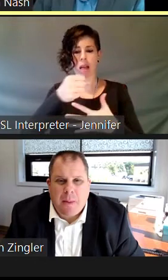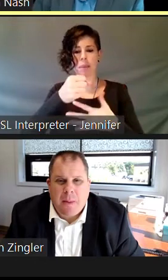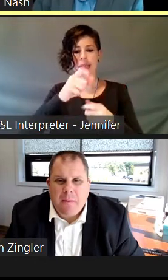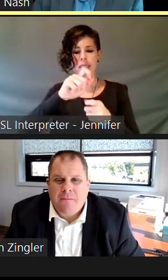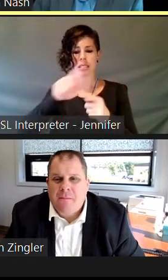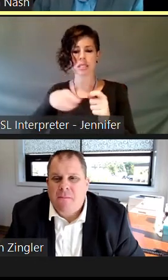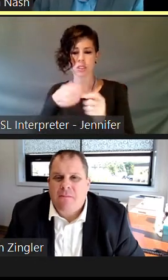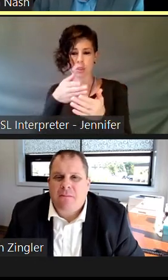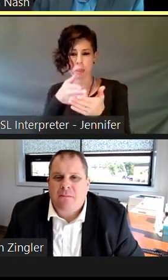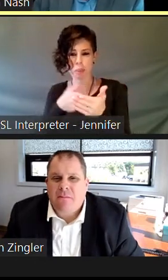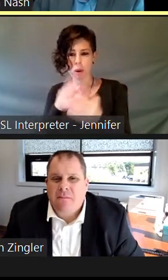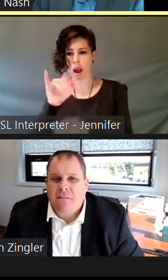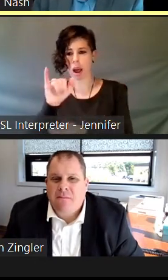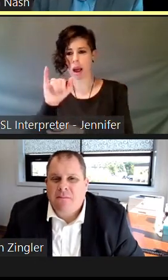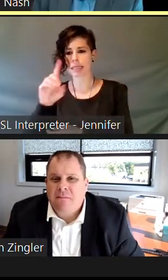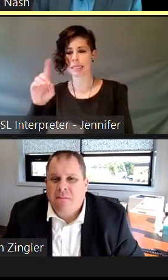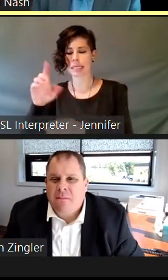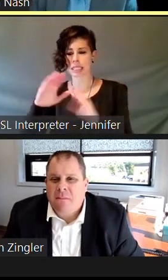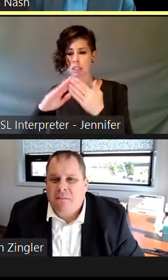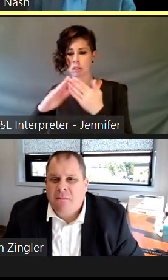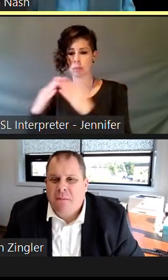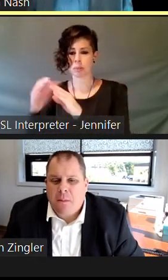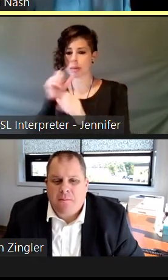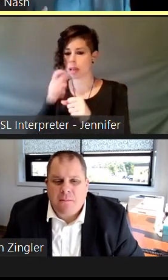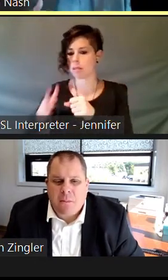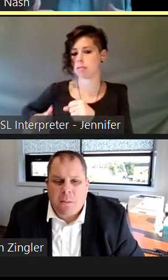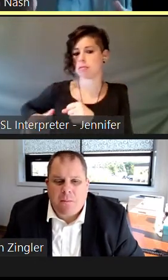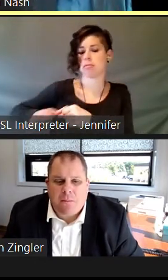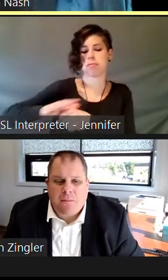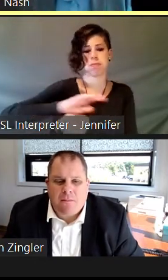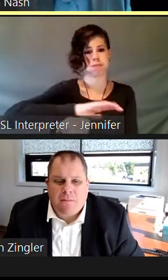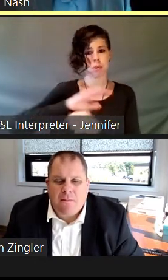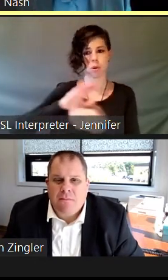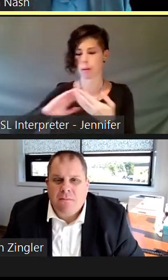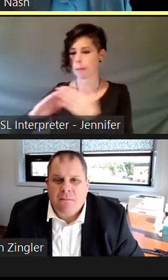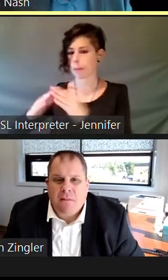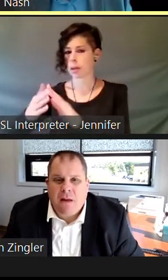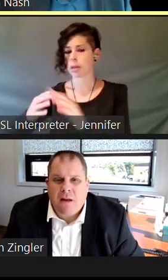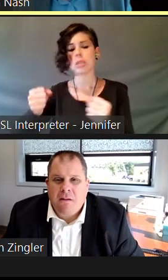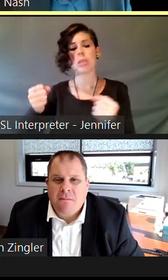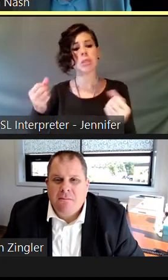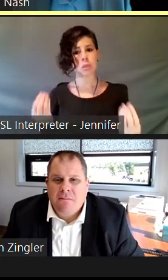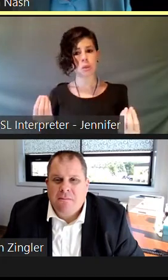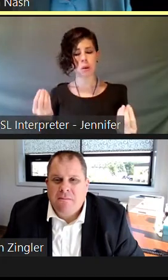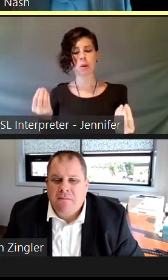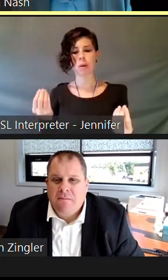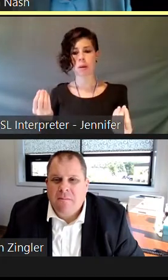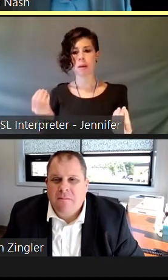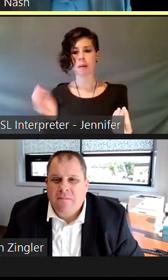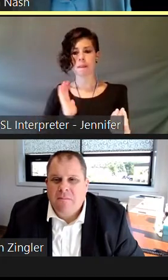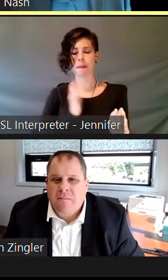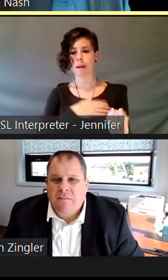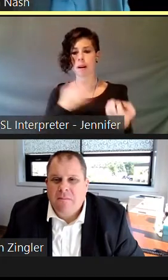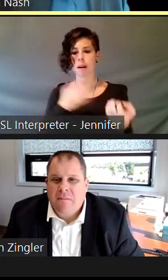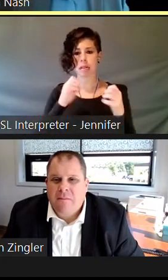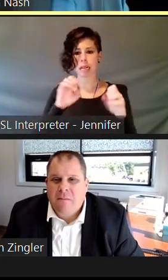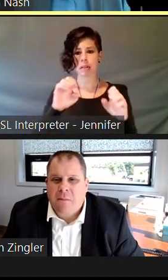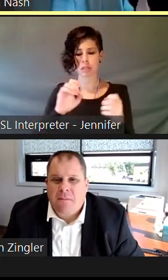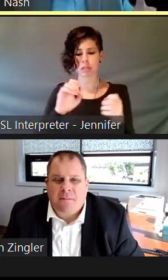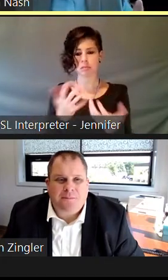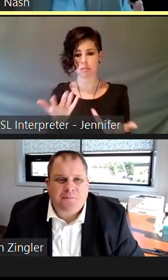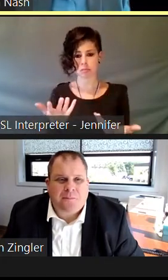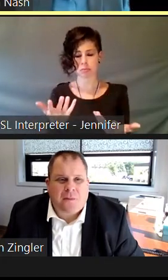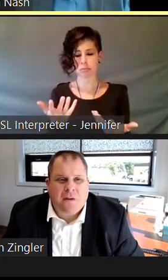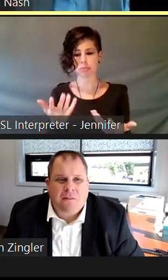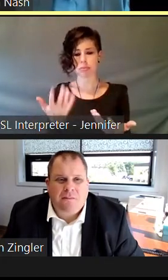not the entire IDD community. And so for our effort to make a difference, we started with, I mean,